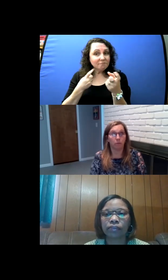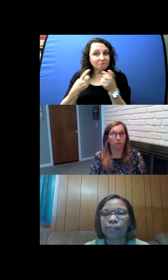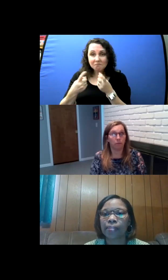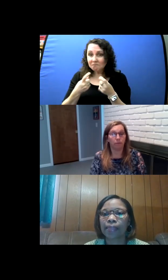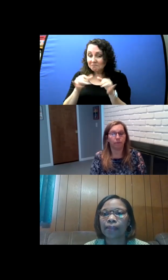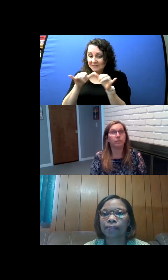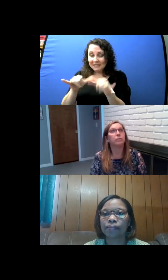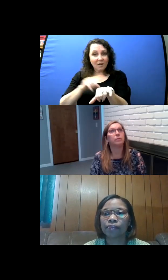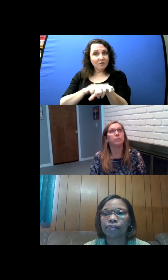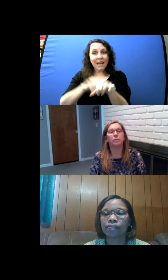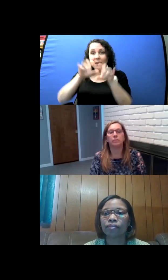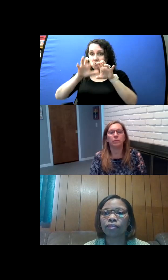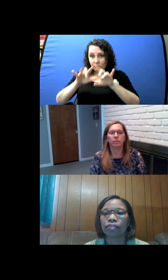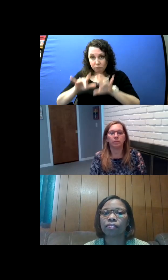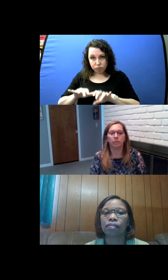put them in the chat.